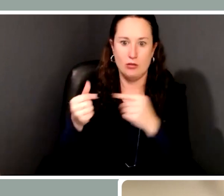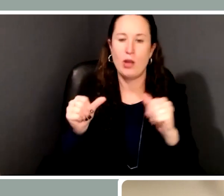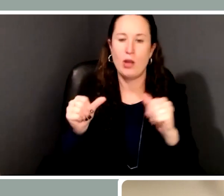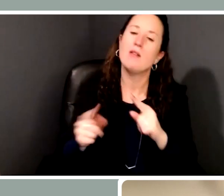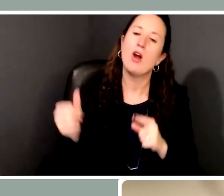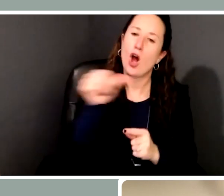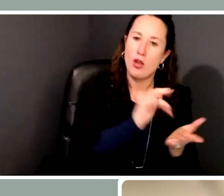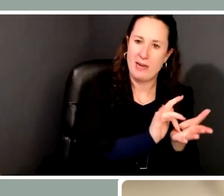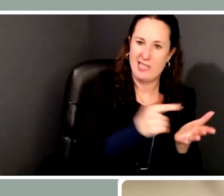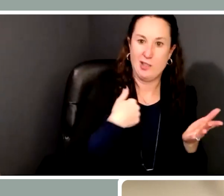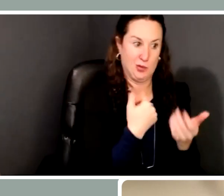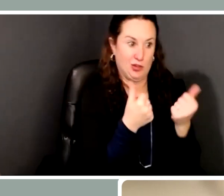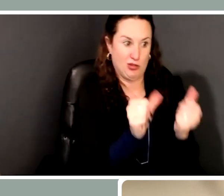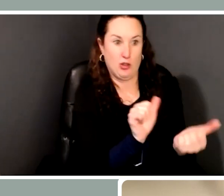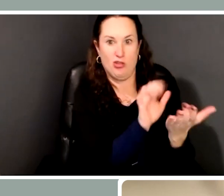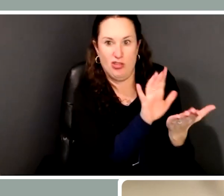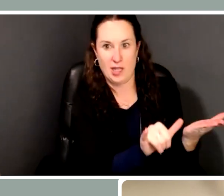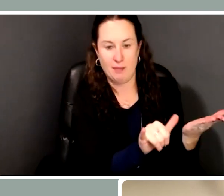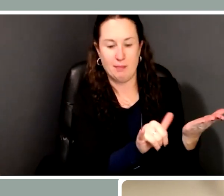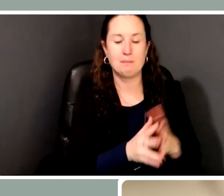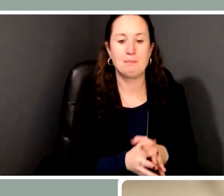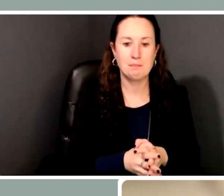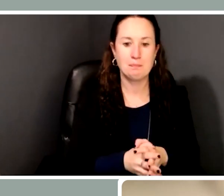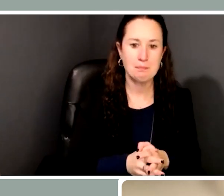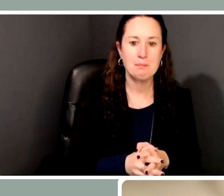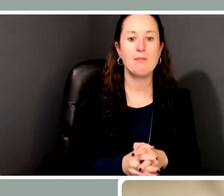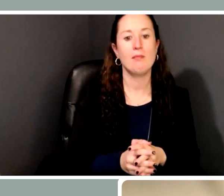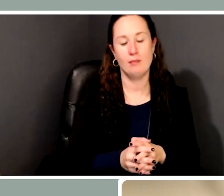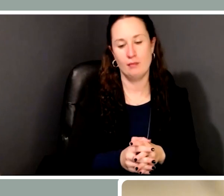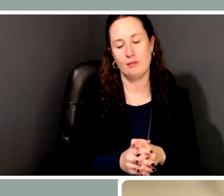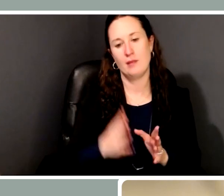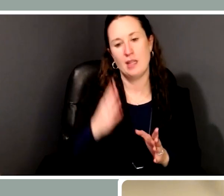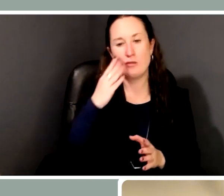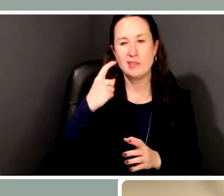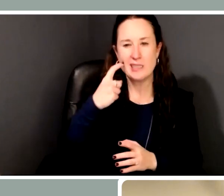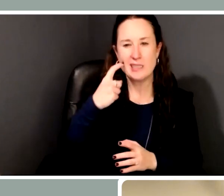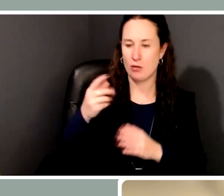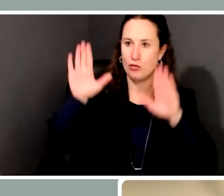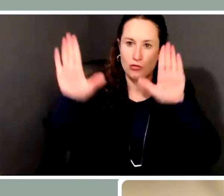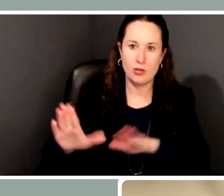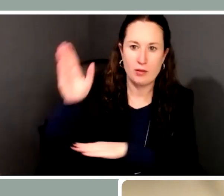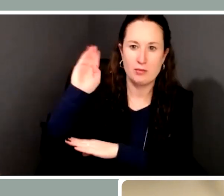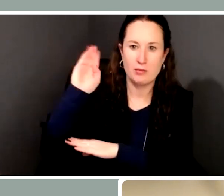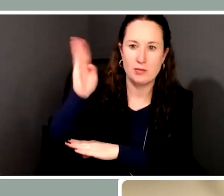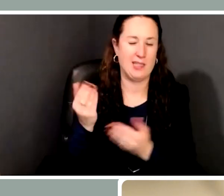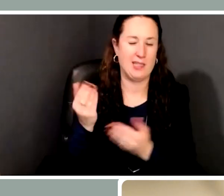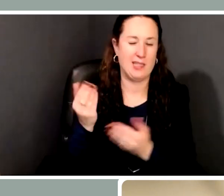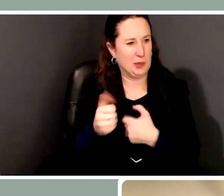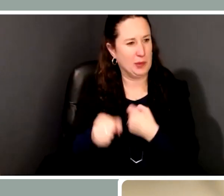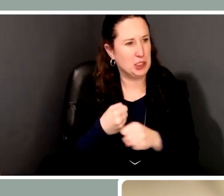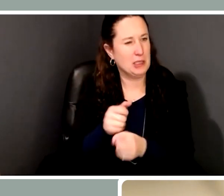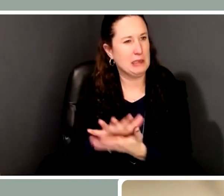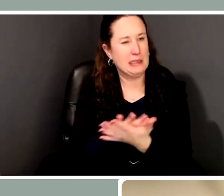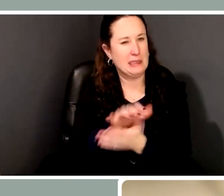look at that. But I know there was a terrific presentation. The years are blending, particularly with COVID, but there was a fantastic